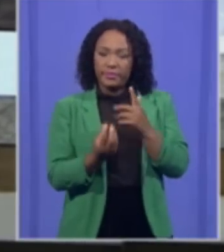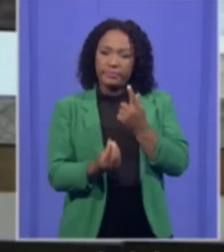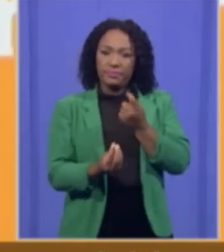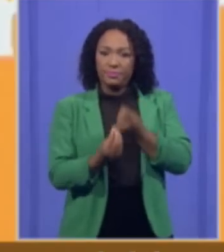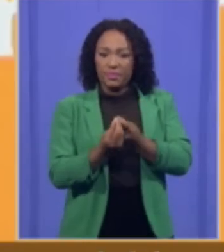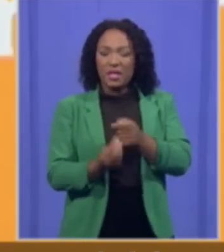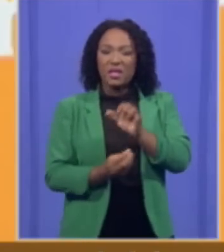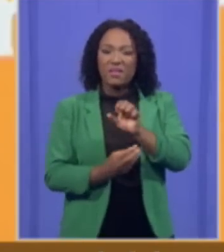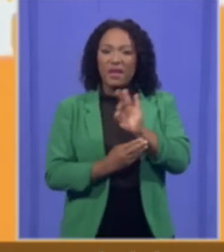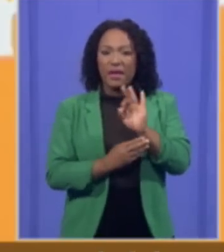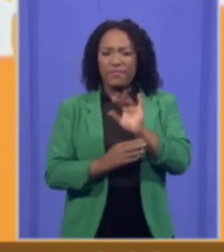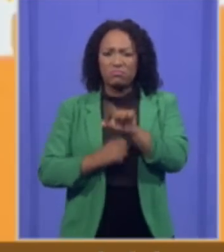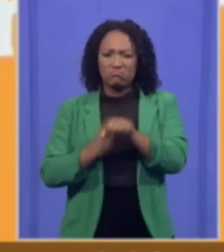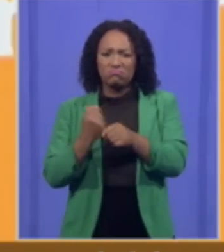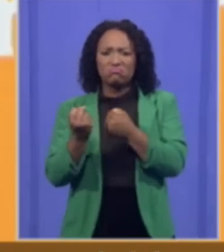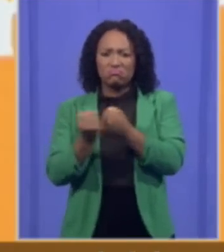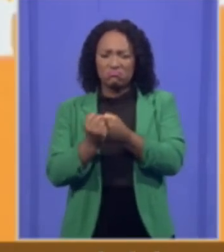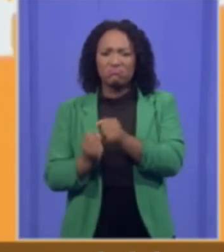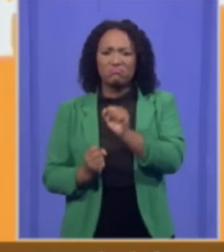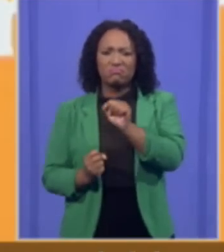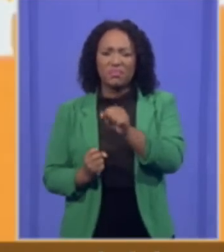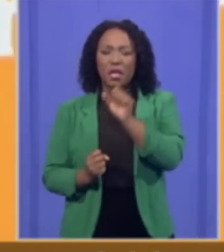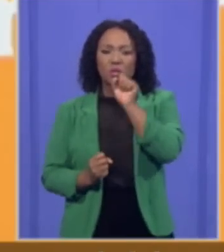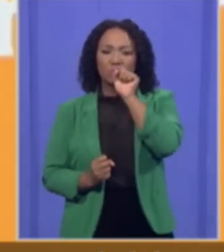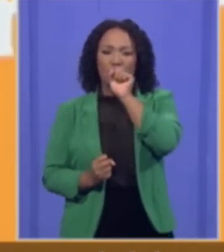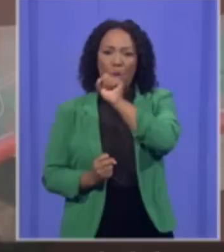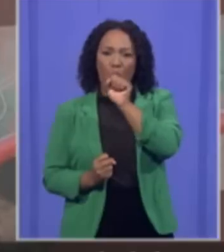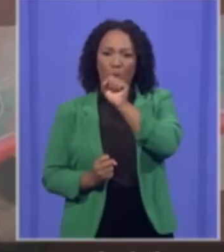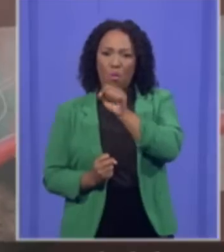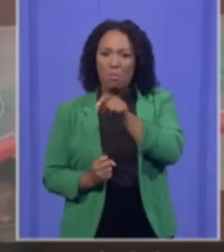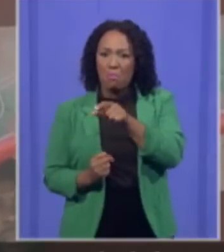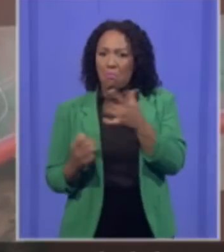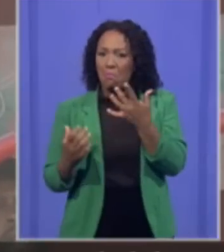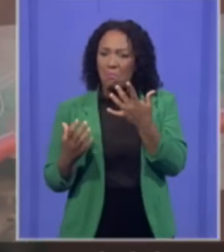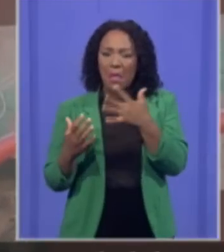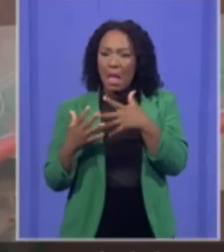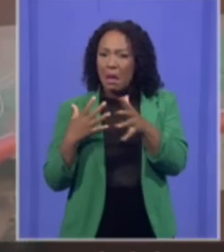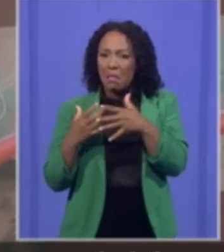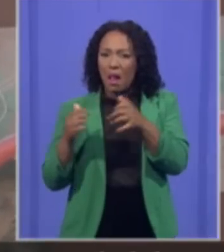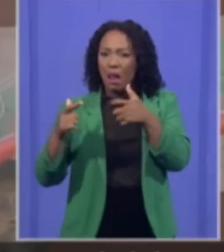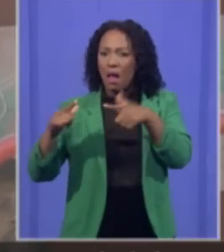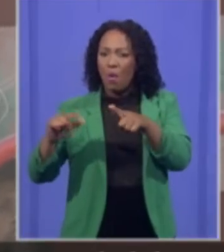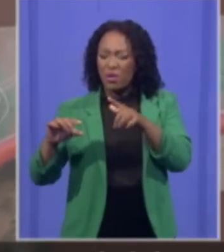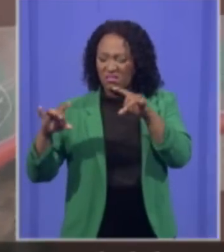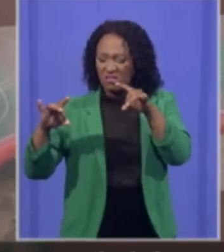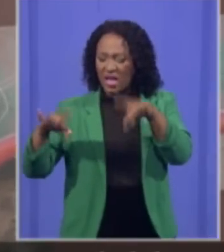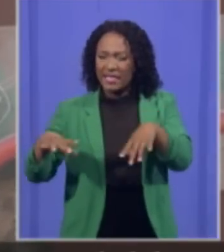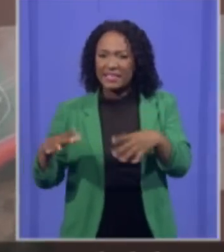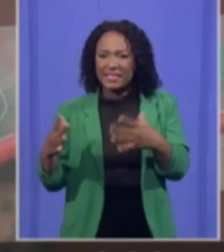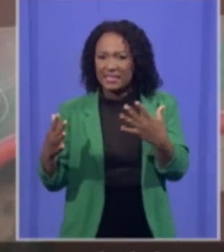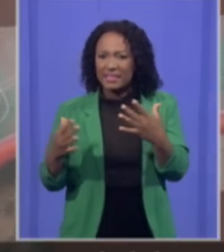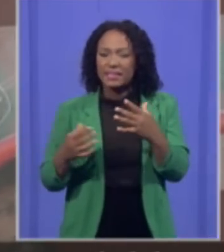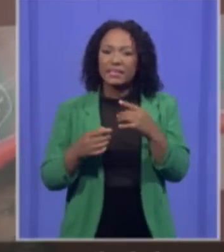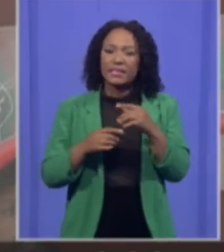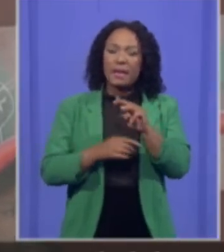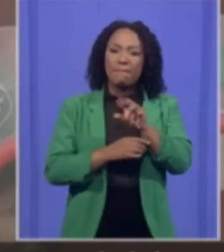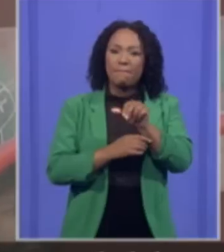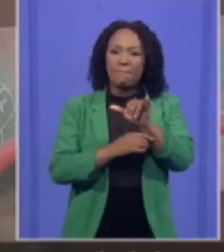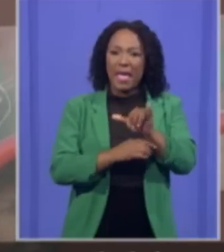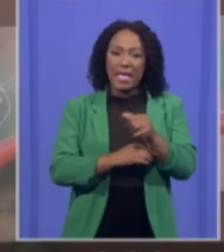thekgago EFF e bolelago gore koša e be e sa hlole polelo ya lehloyo. Ka Moranang